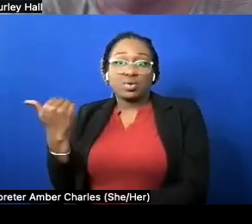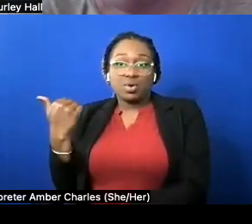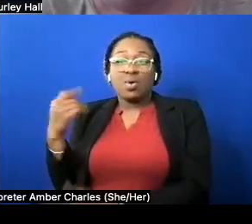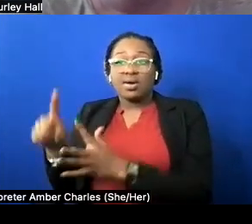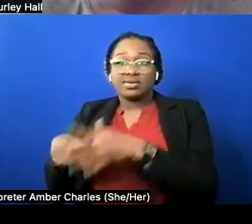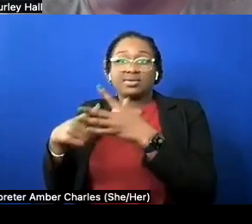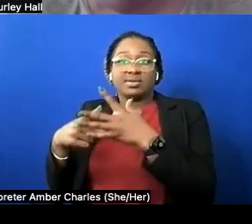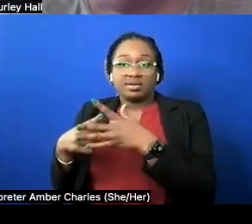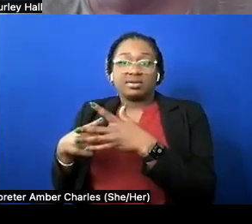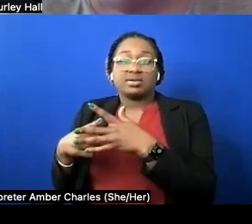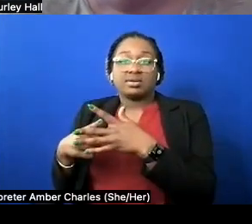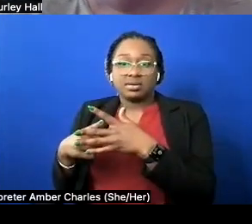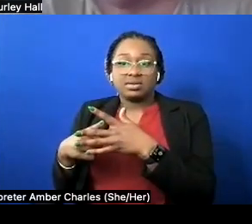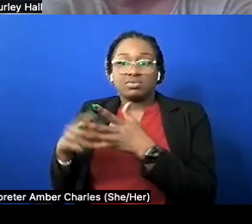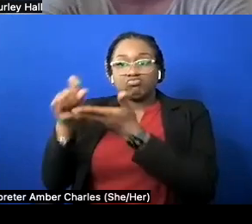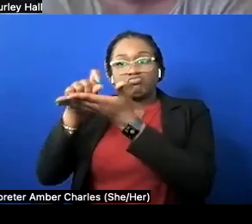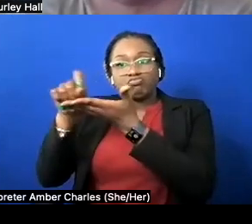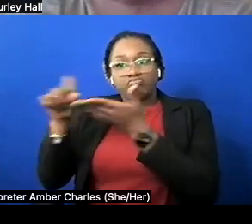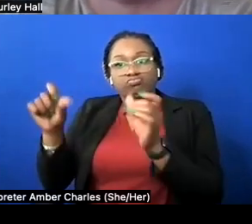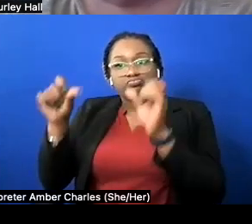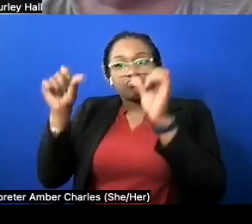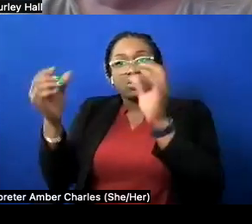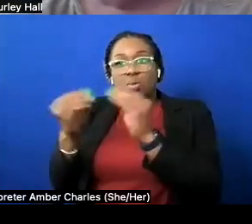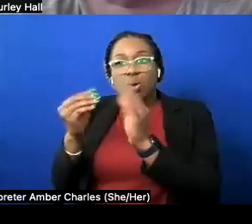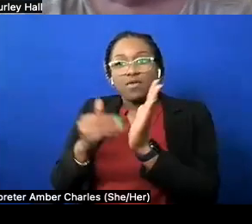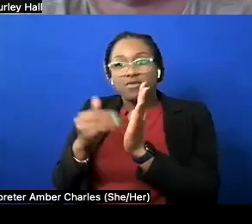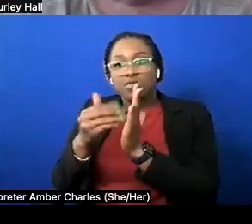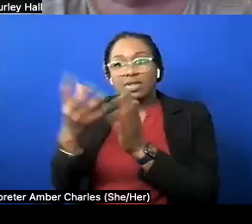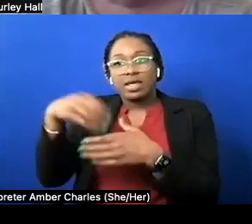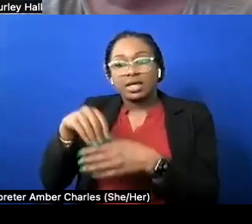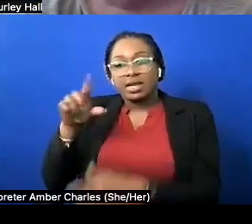started writing and posting more frequently on LinkedIn,